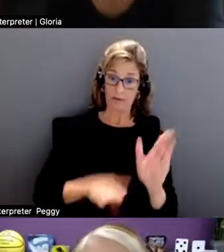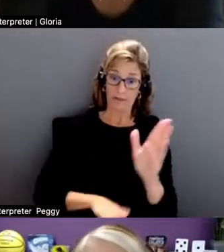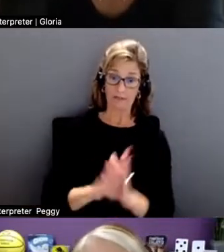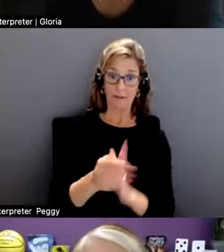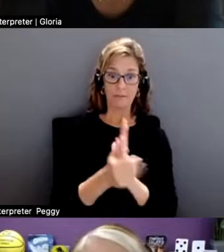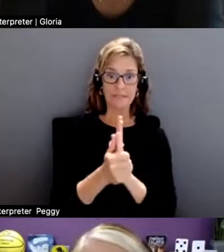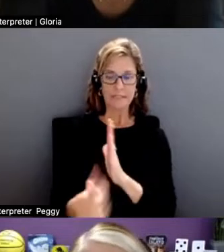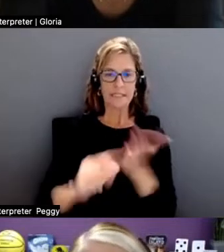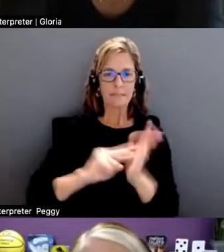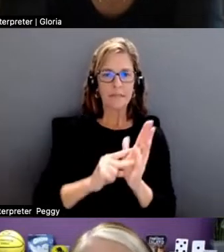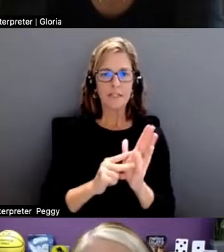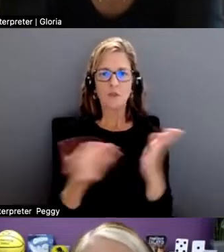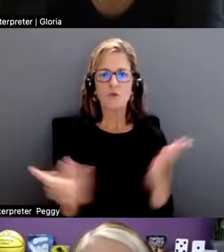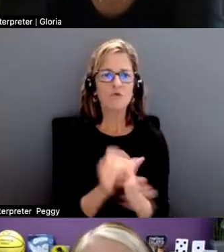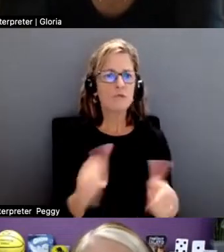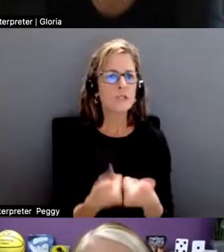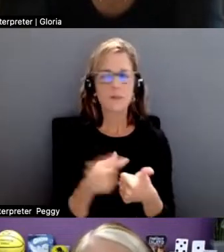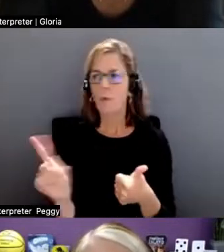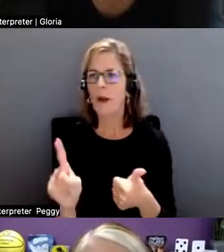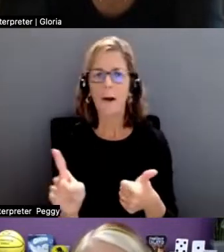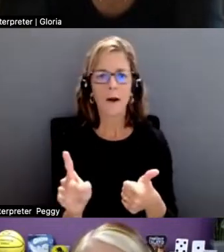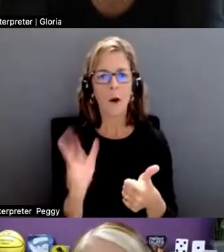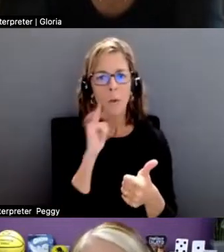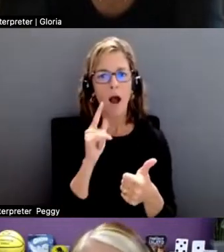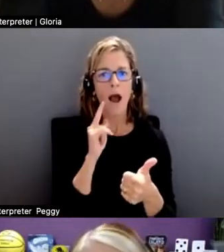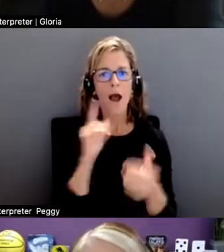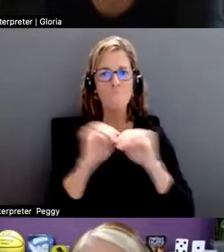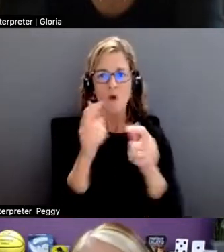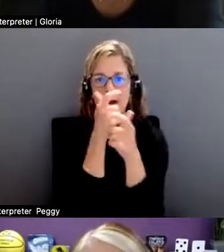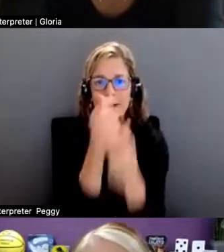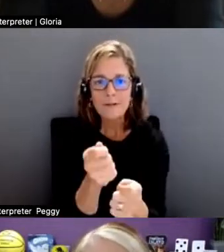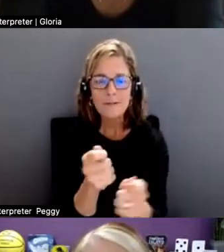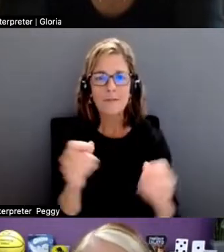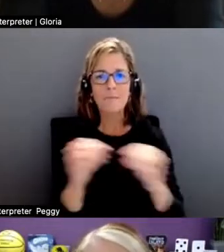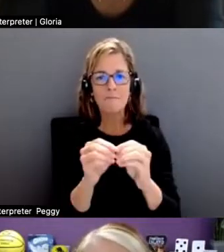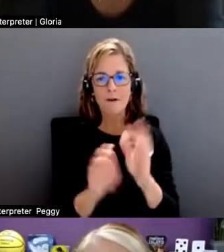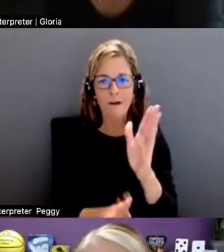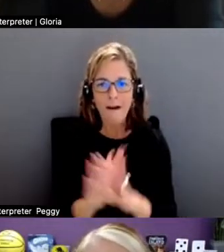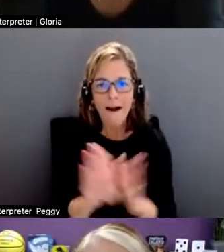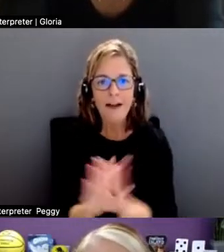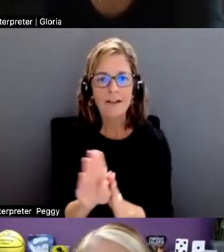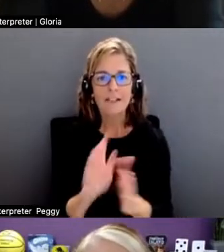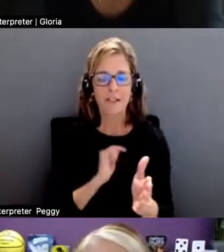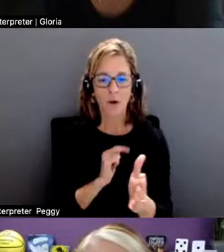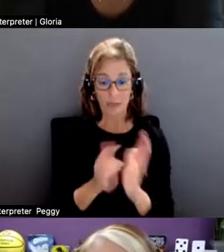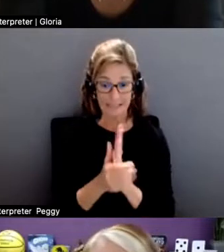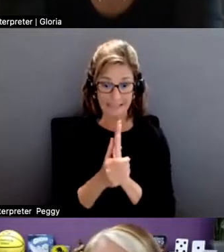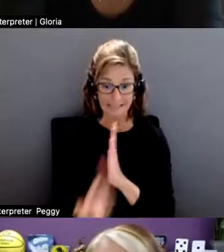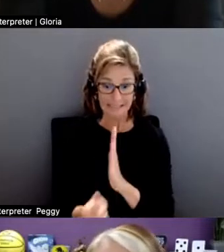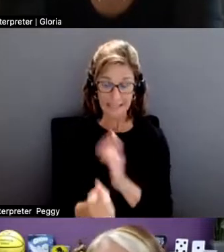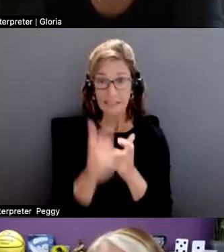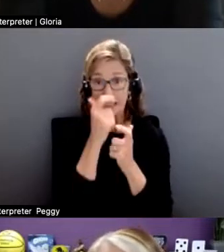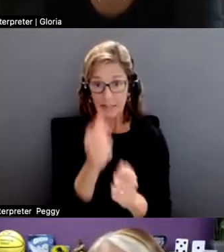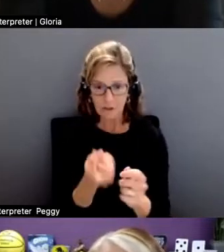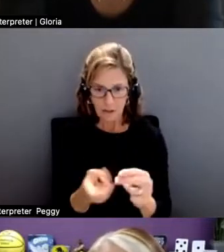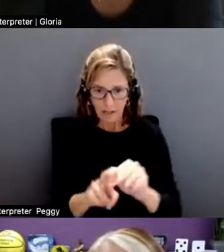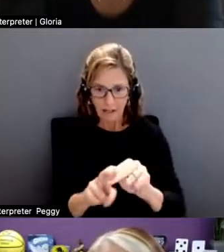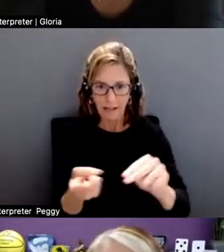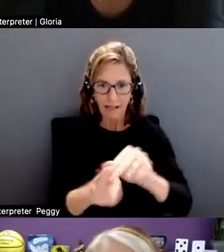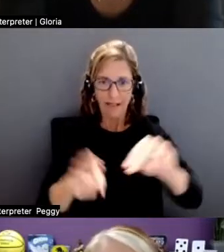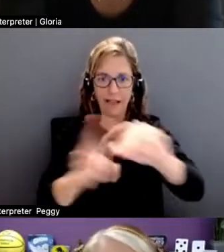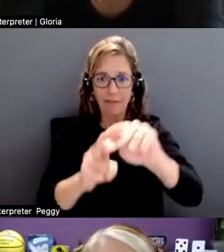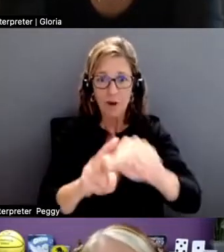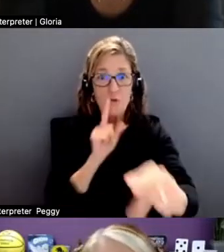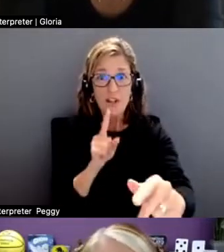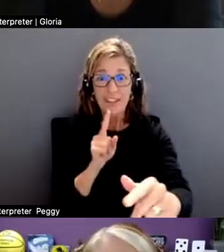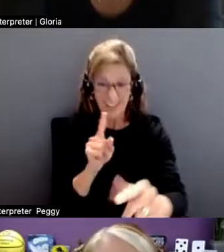keep gameplay interesting, which leads us to developing even more skills. That is lifelong learning in a nutshell,